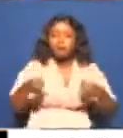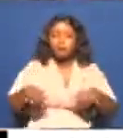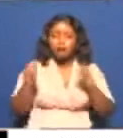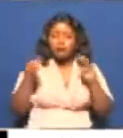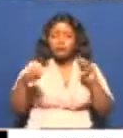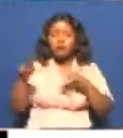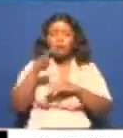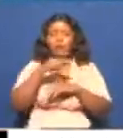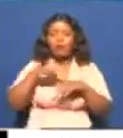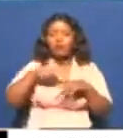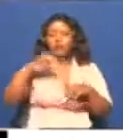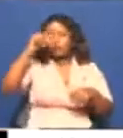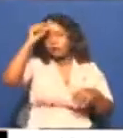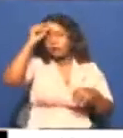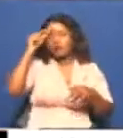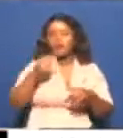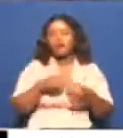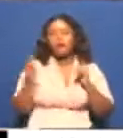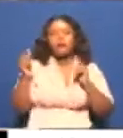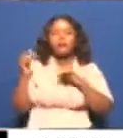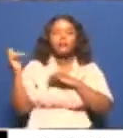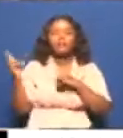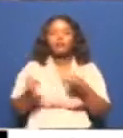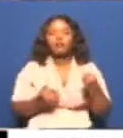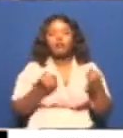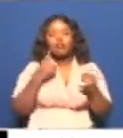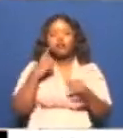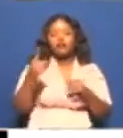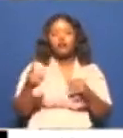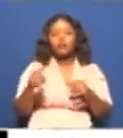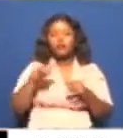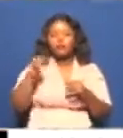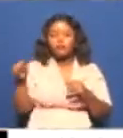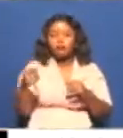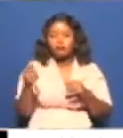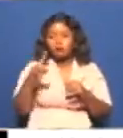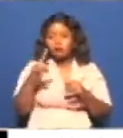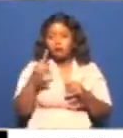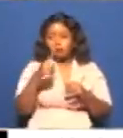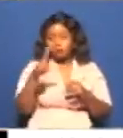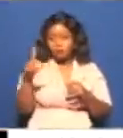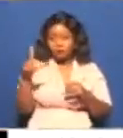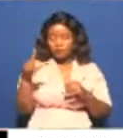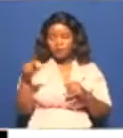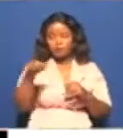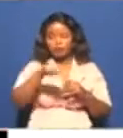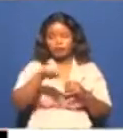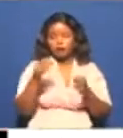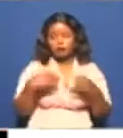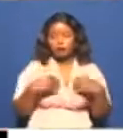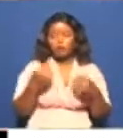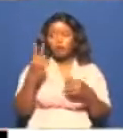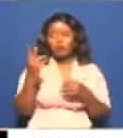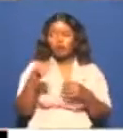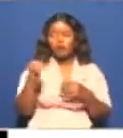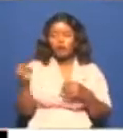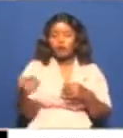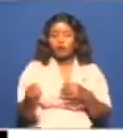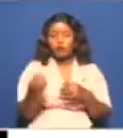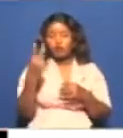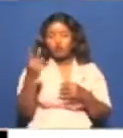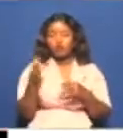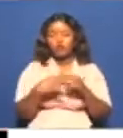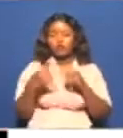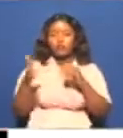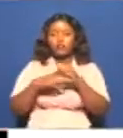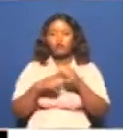stock by introducing 100,000 fingerlings in the lake. Lake Naivasha produces 2,287 metric tons of